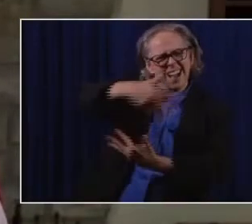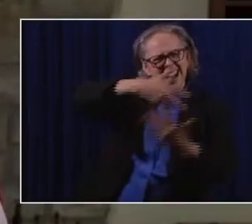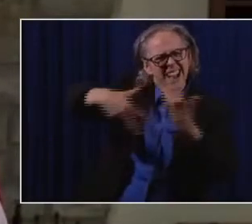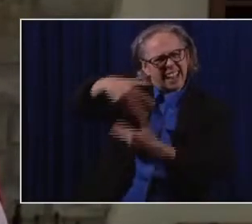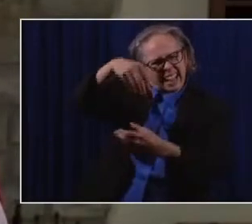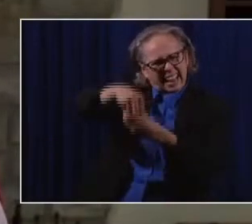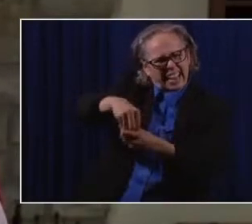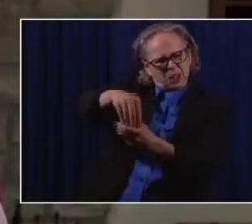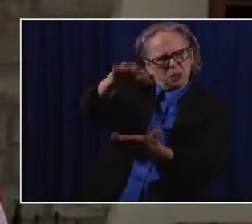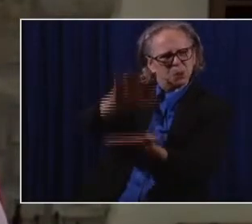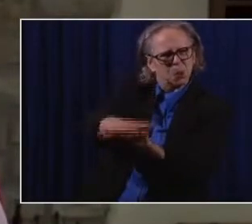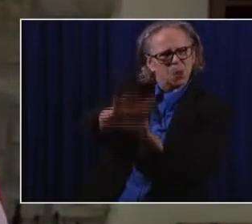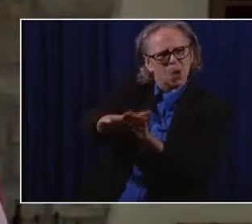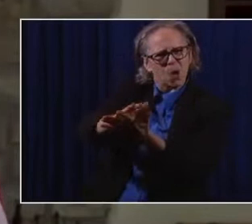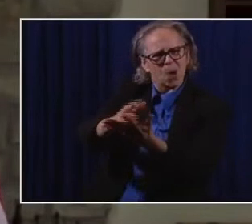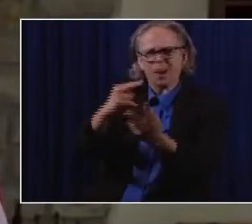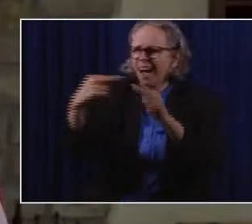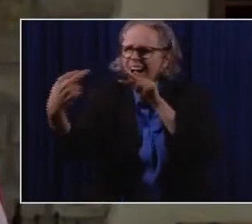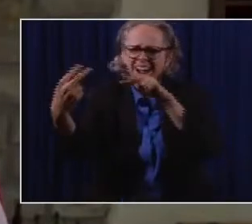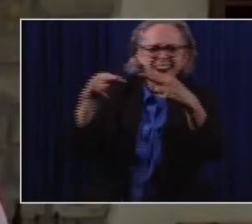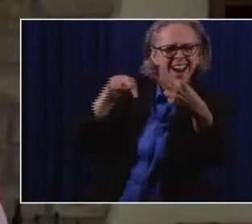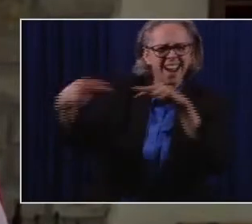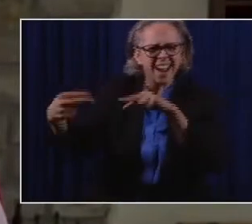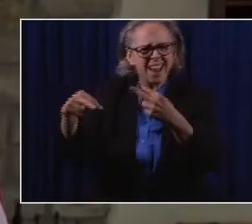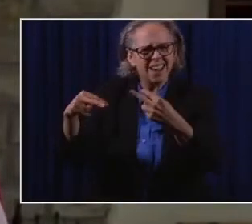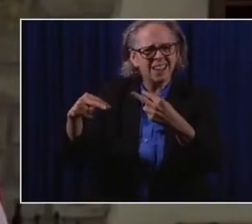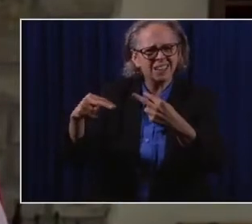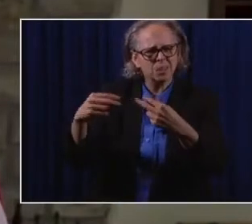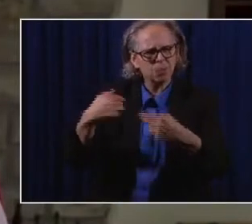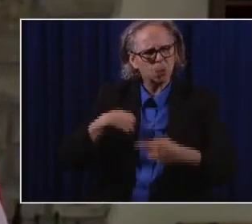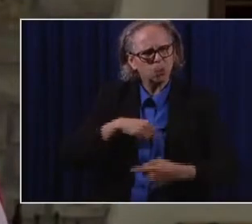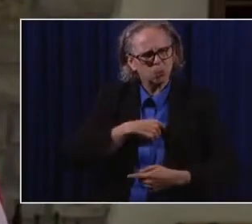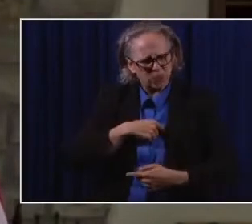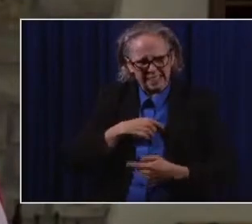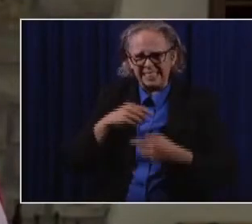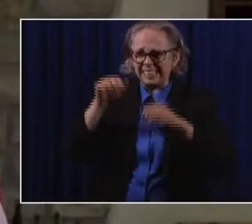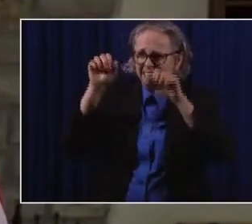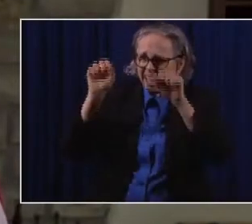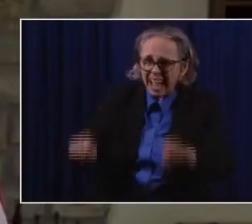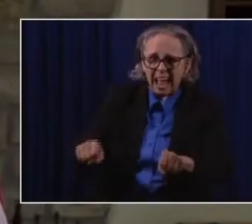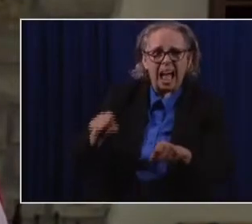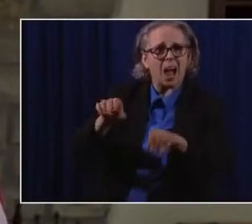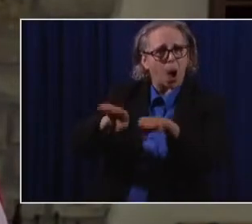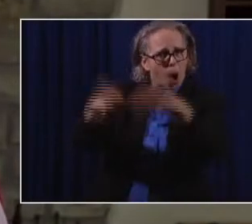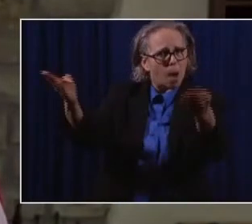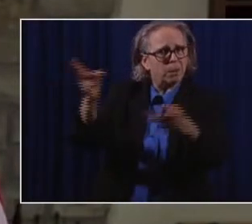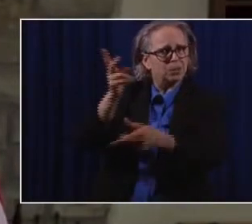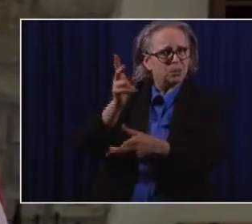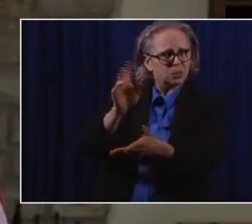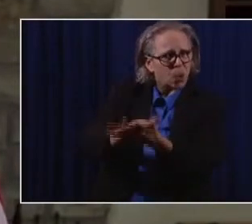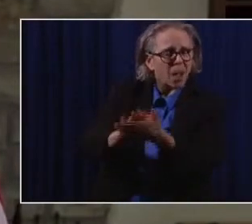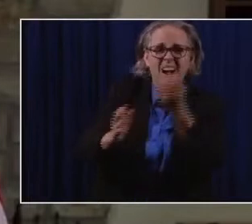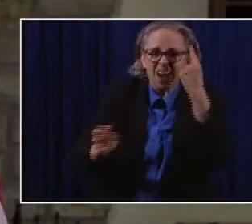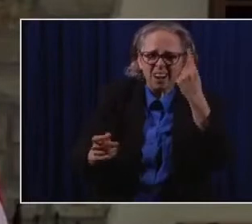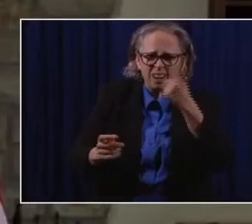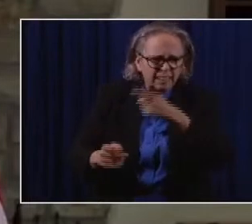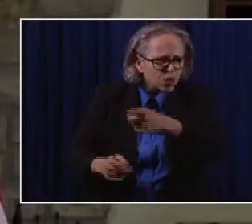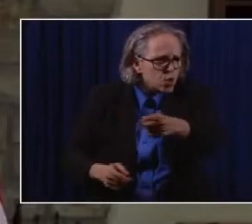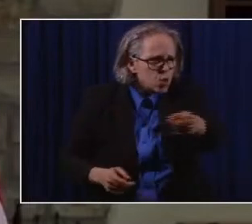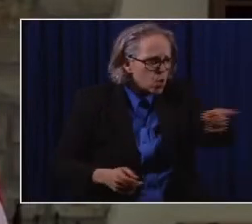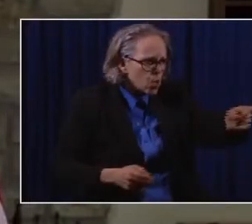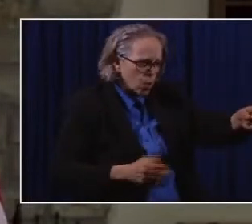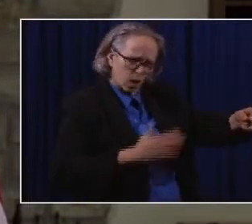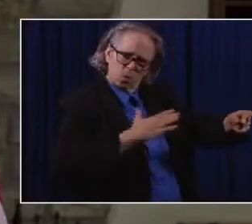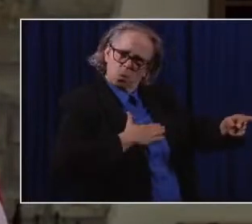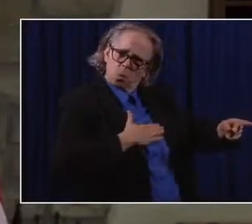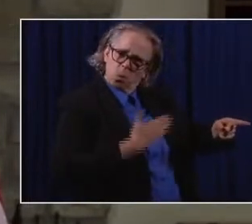We can control this by what we do every single day. We owe it to our children.